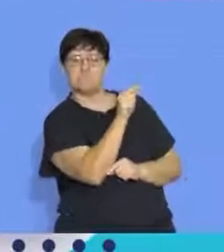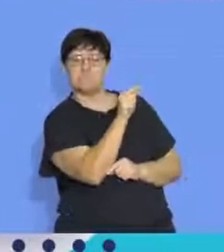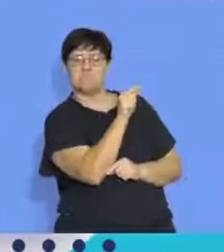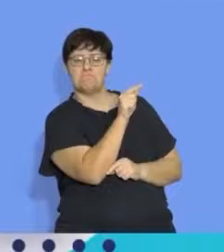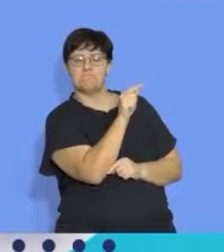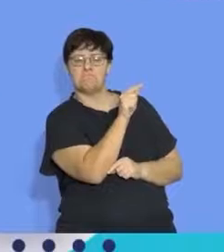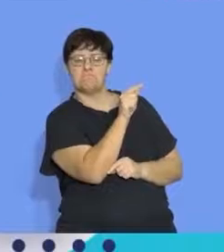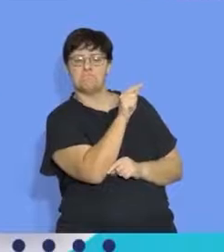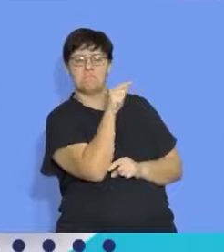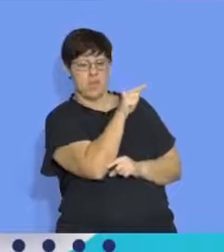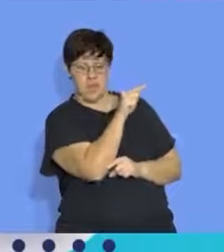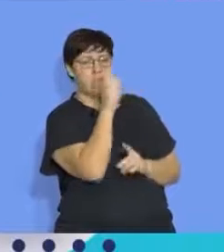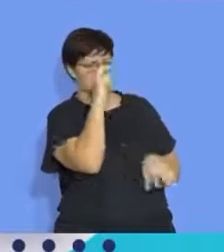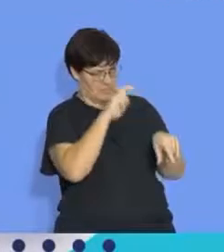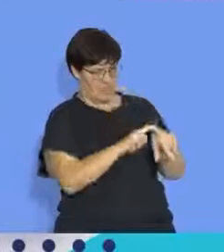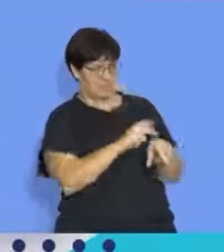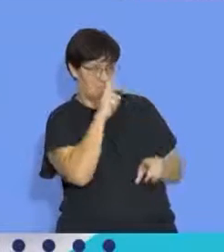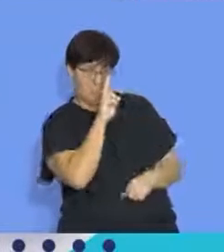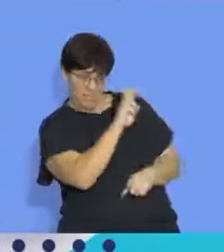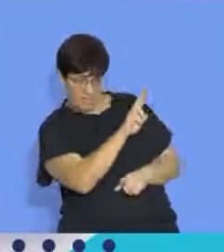that virus that came into your body, and it